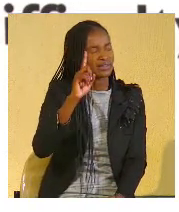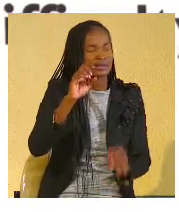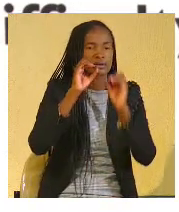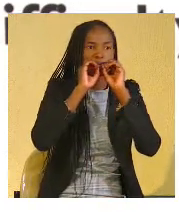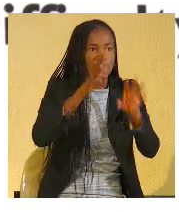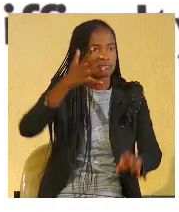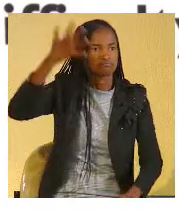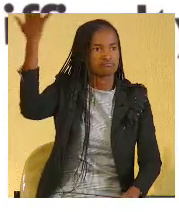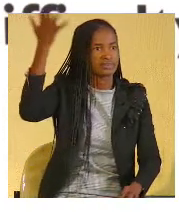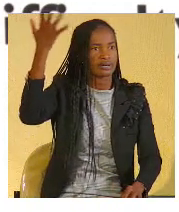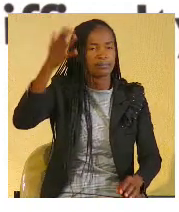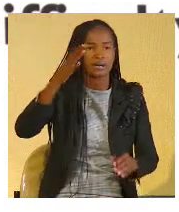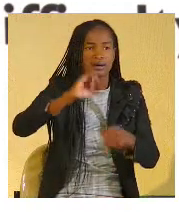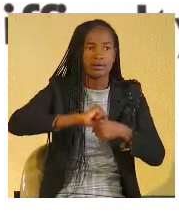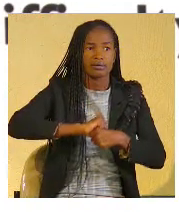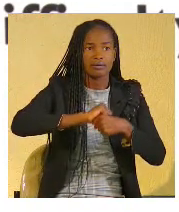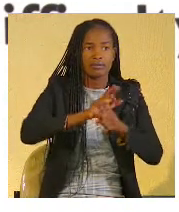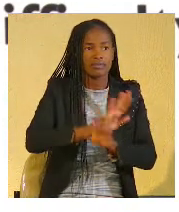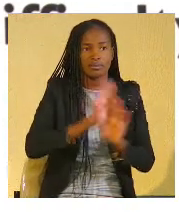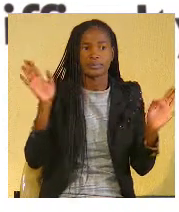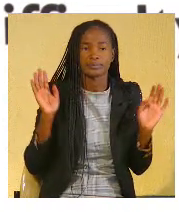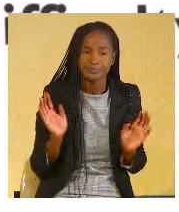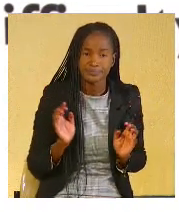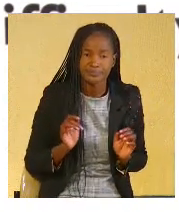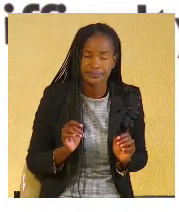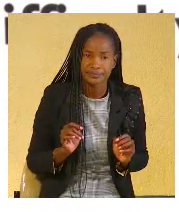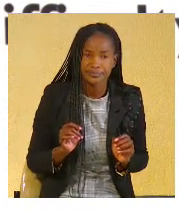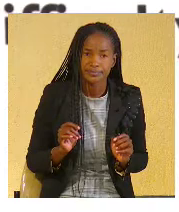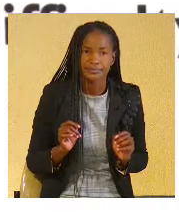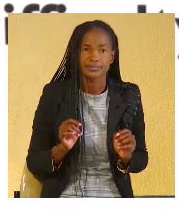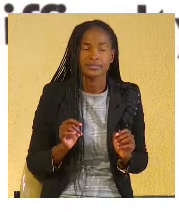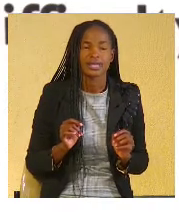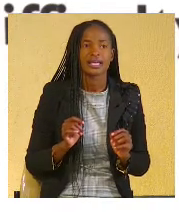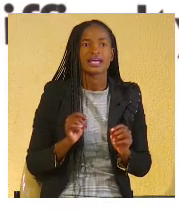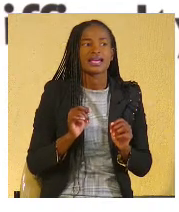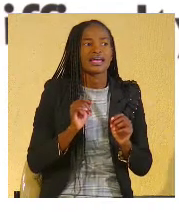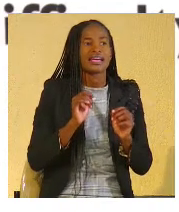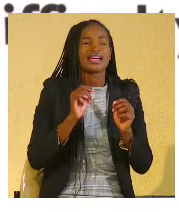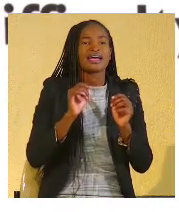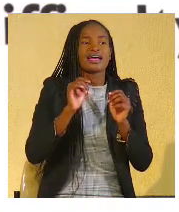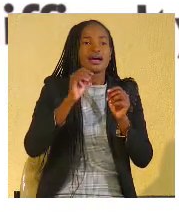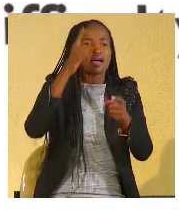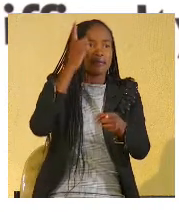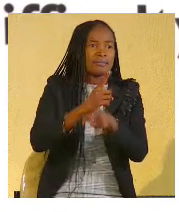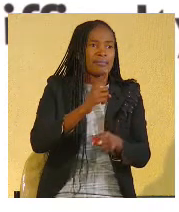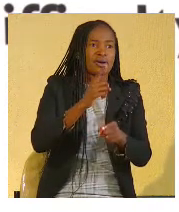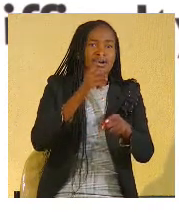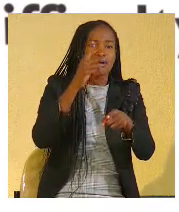to the COVID-19 pandemic. There remain only one government